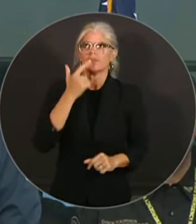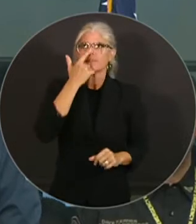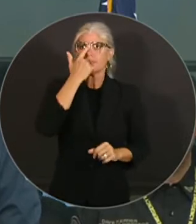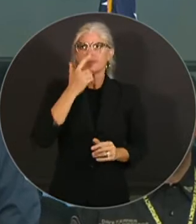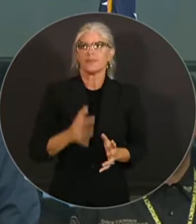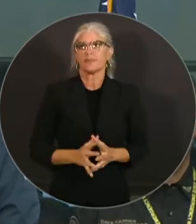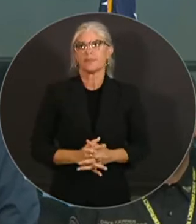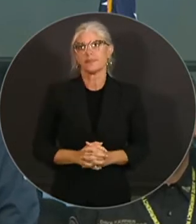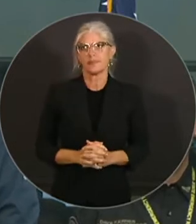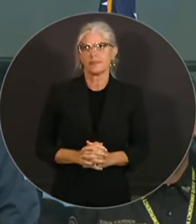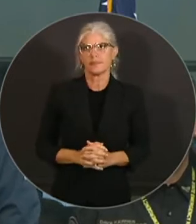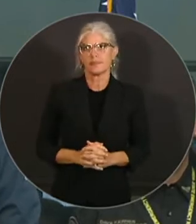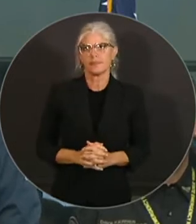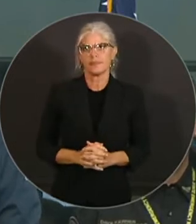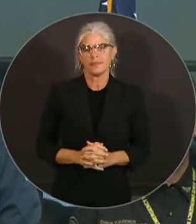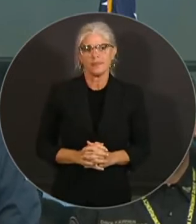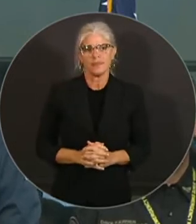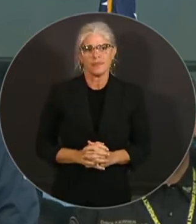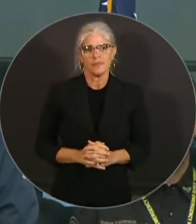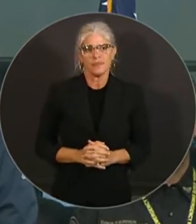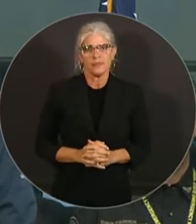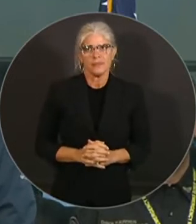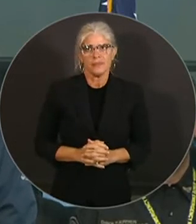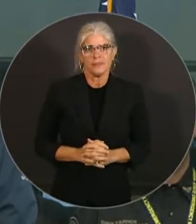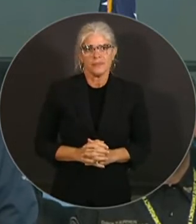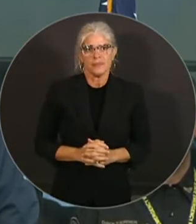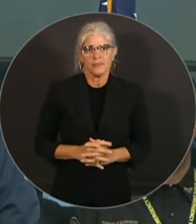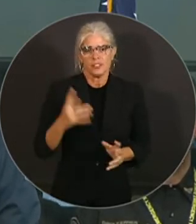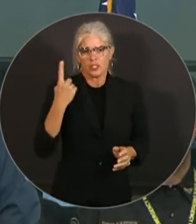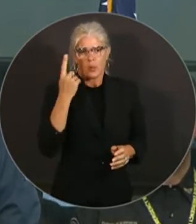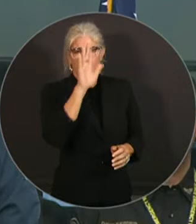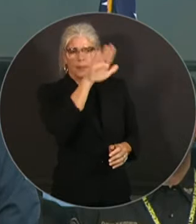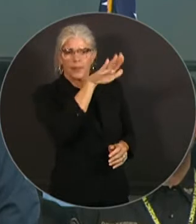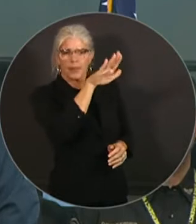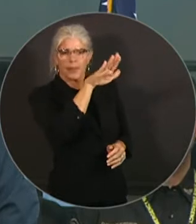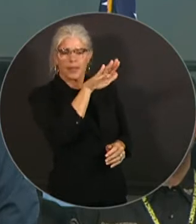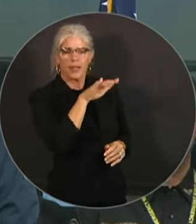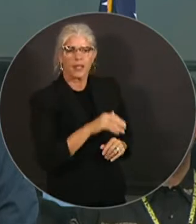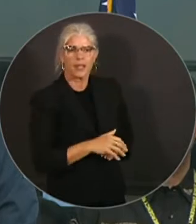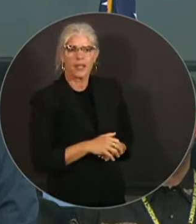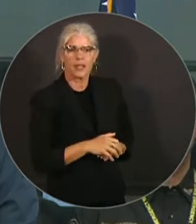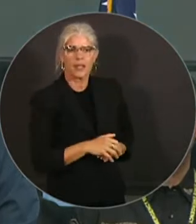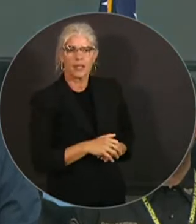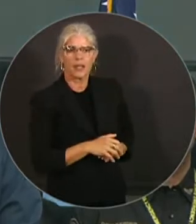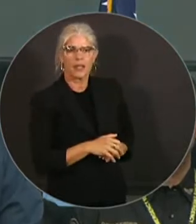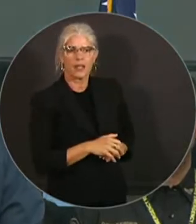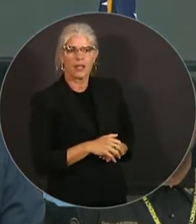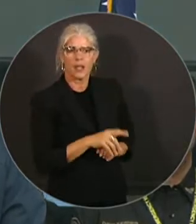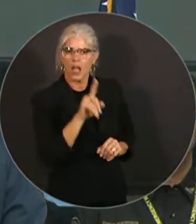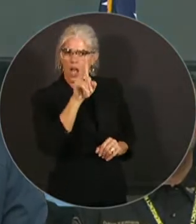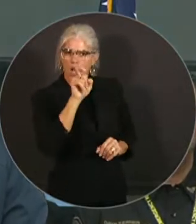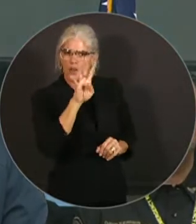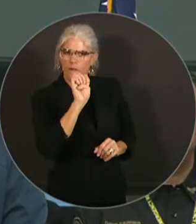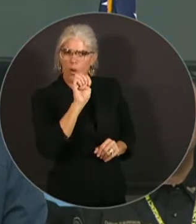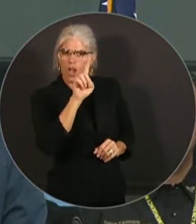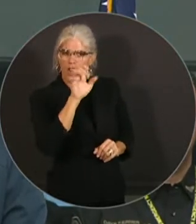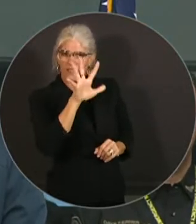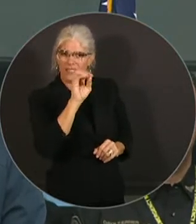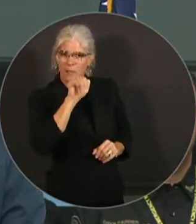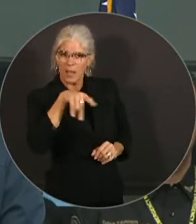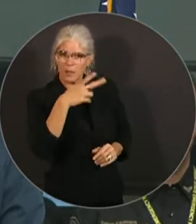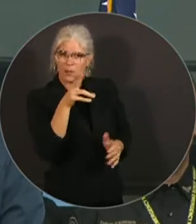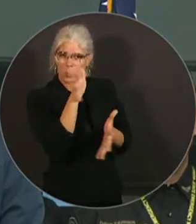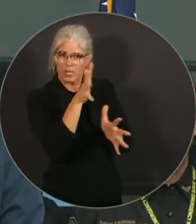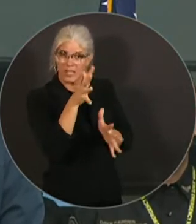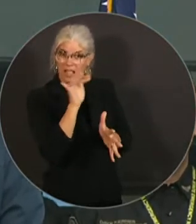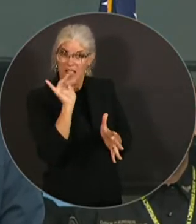this area, these homes are rated for 140 or 150 mile an hour winds. Obviously, this is far exceeding that.